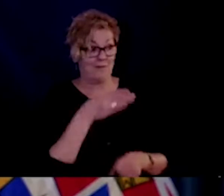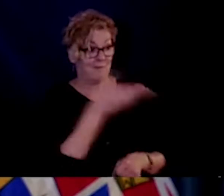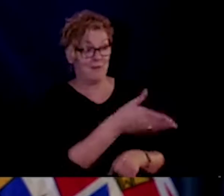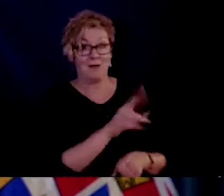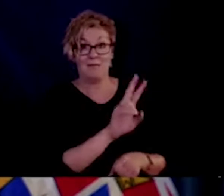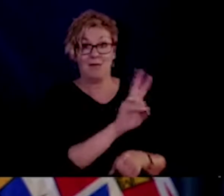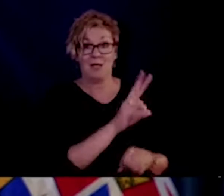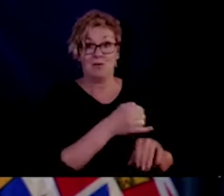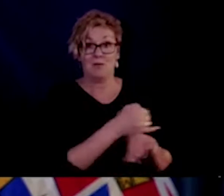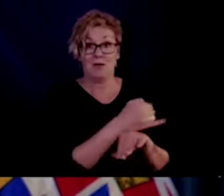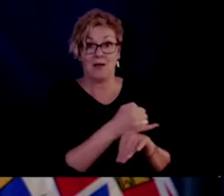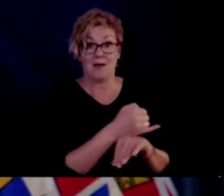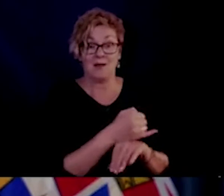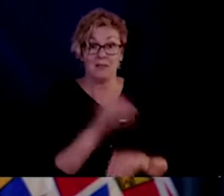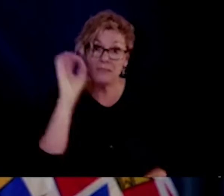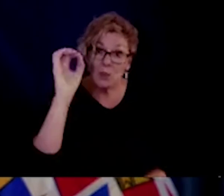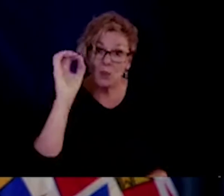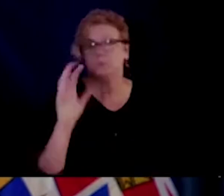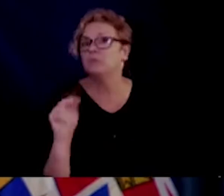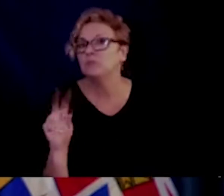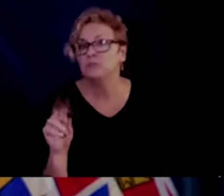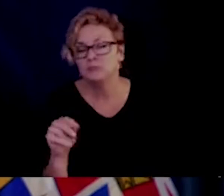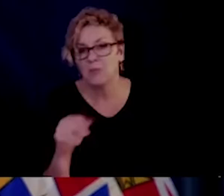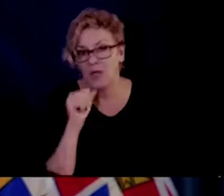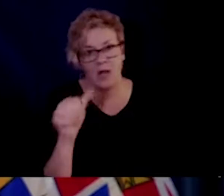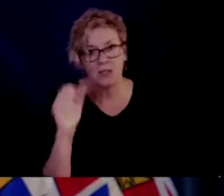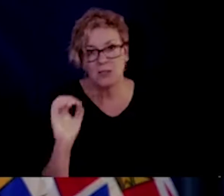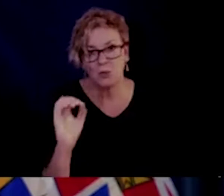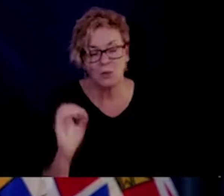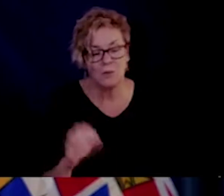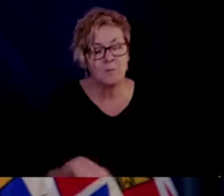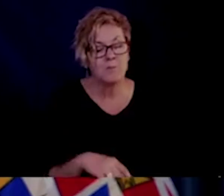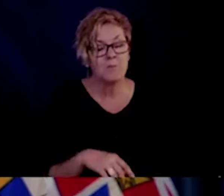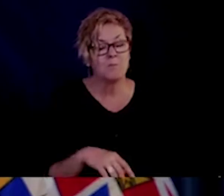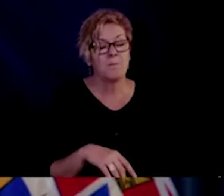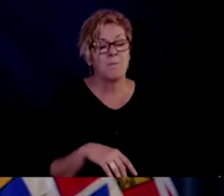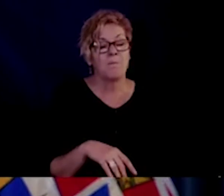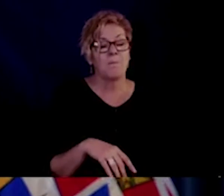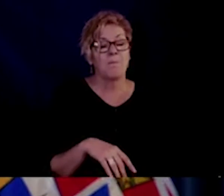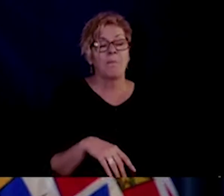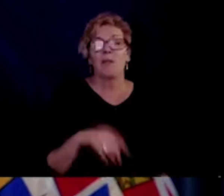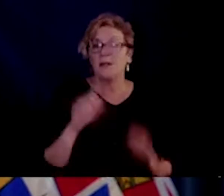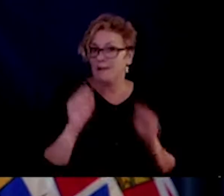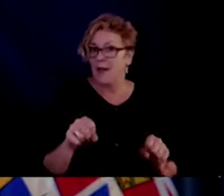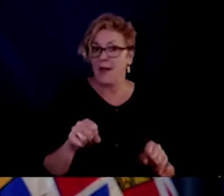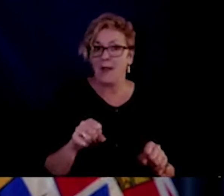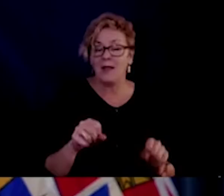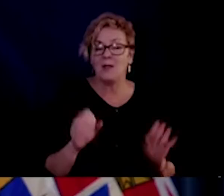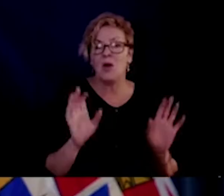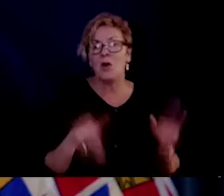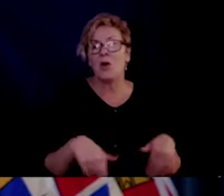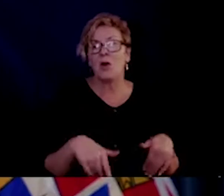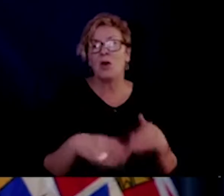those issues. It doesn't take much for things to take off, as we saw in the summer in Kelowna, for example, and